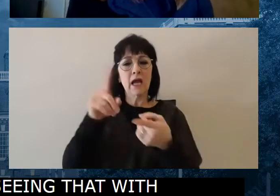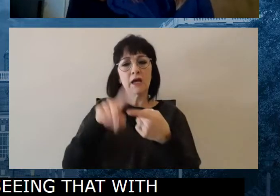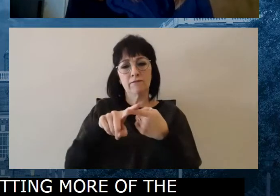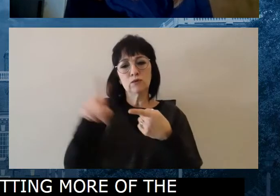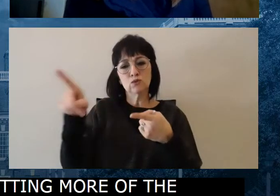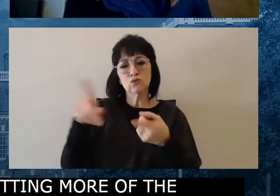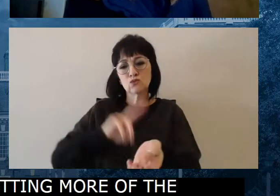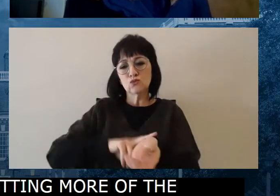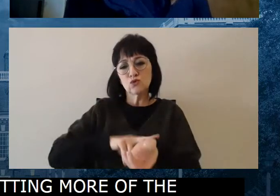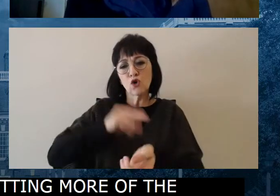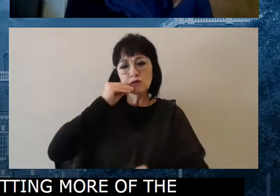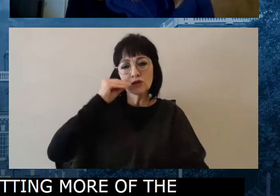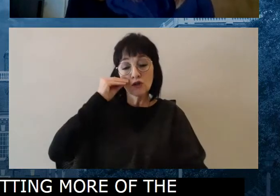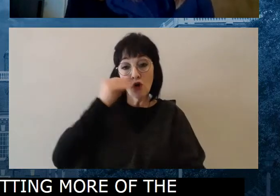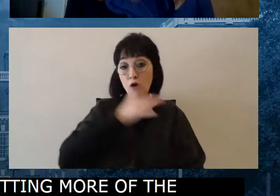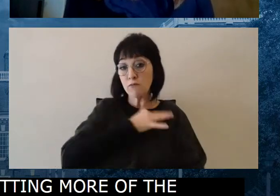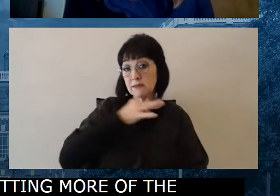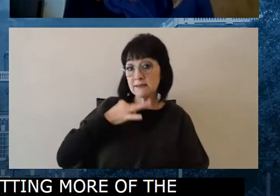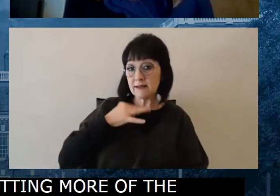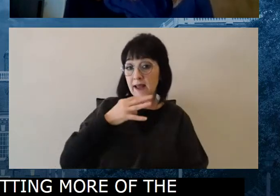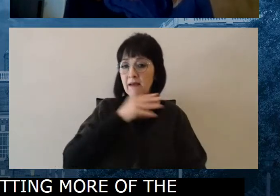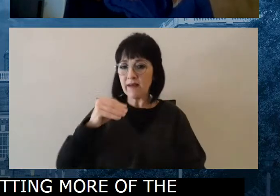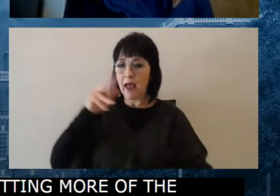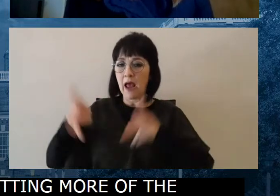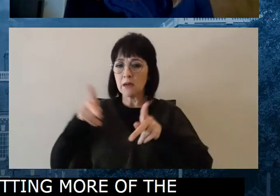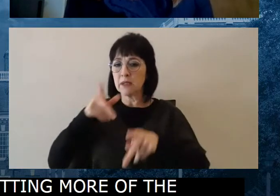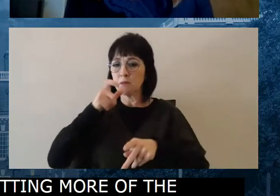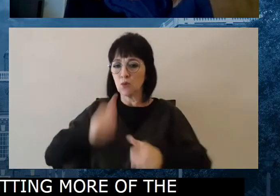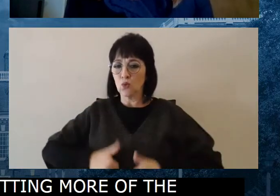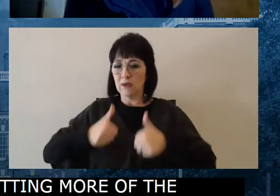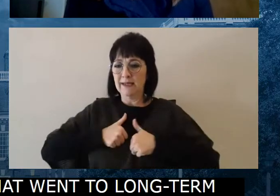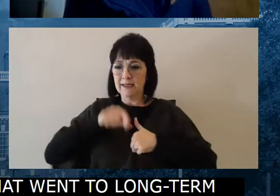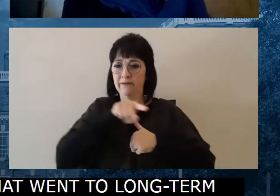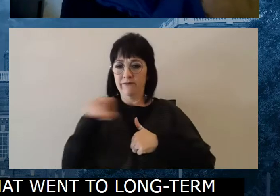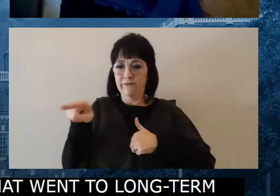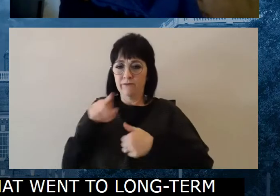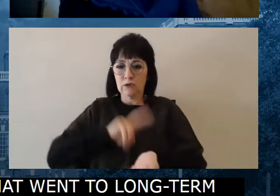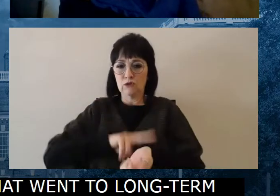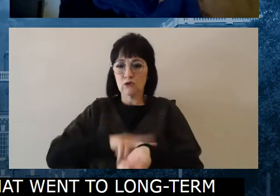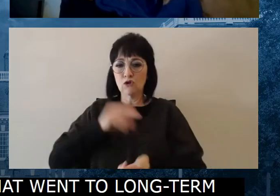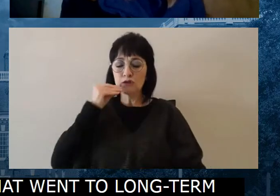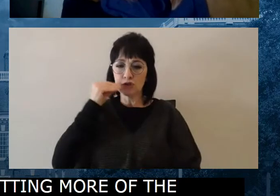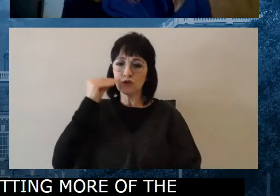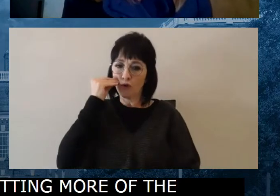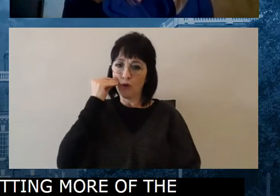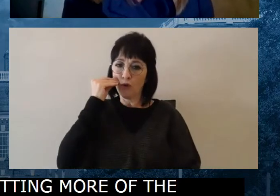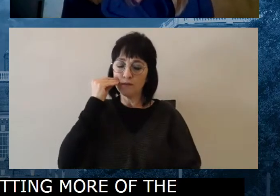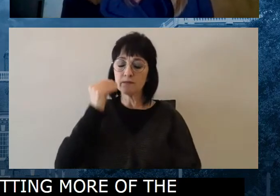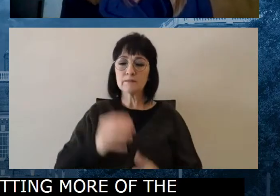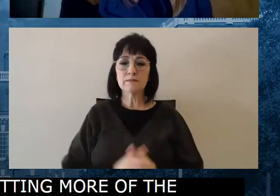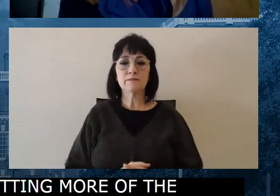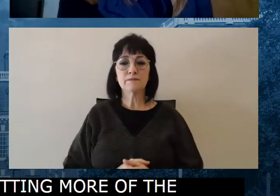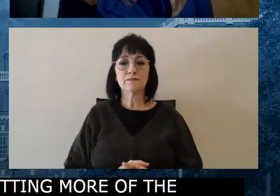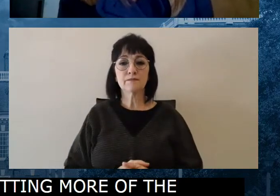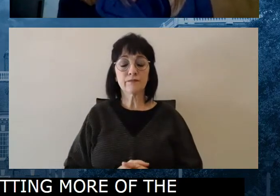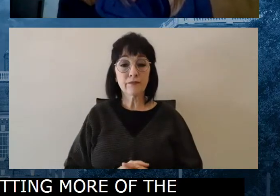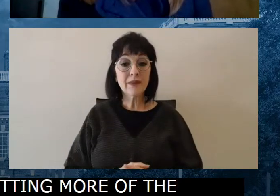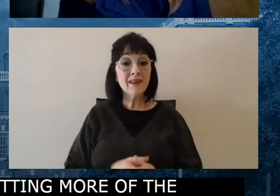hard on improvements for this issue with